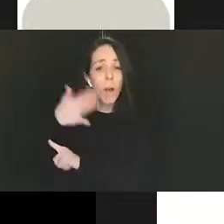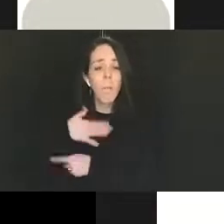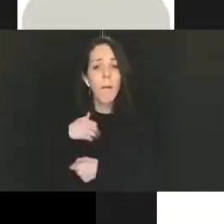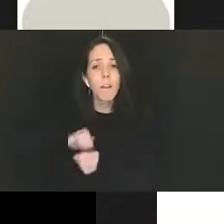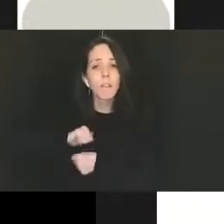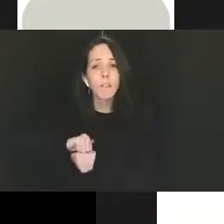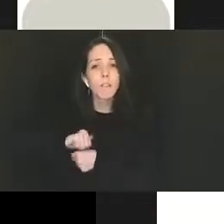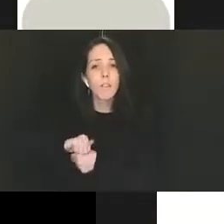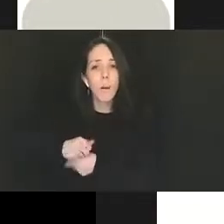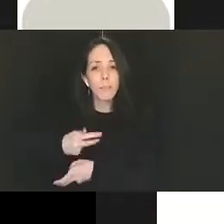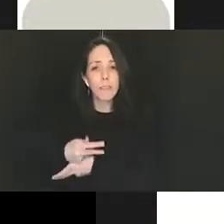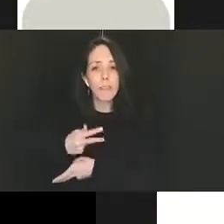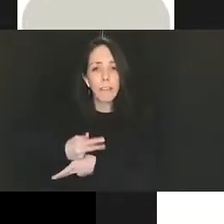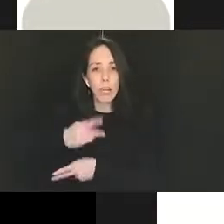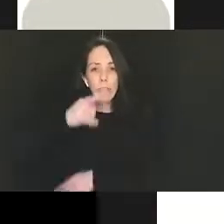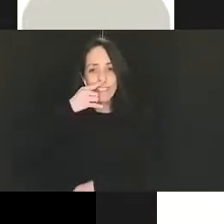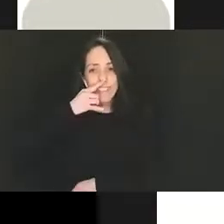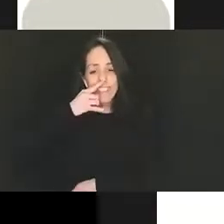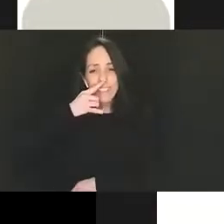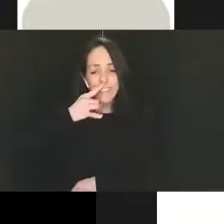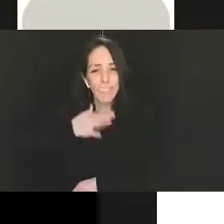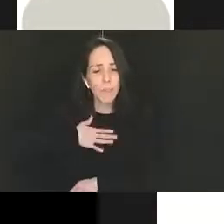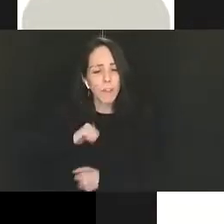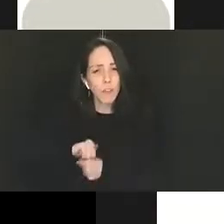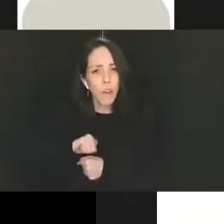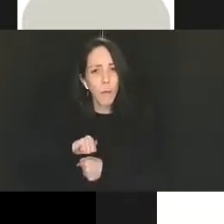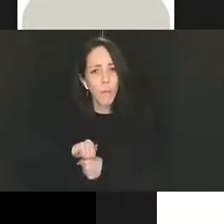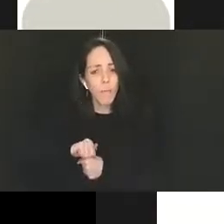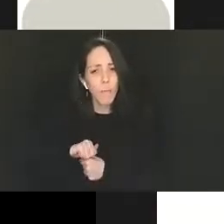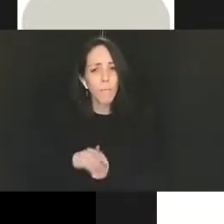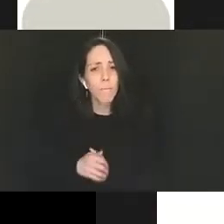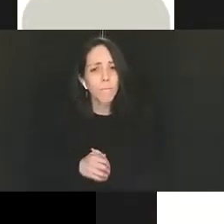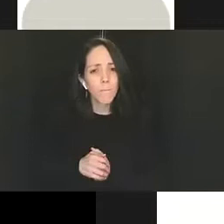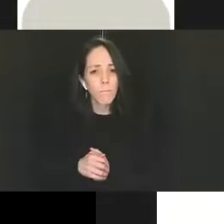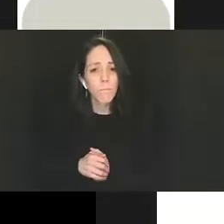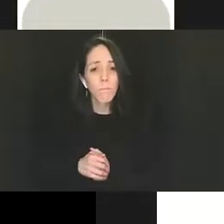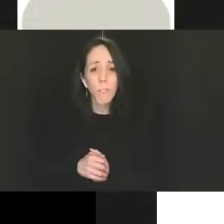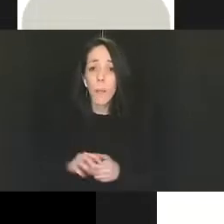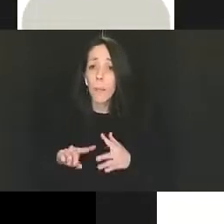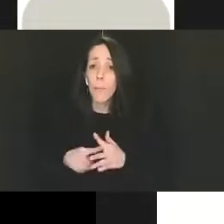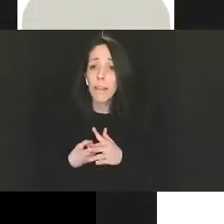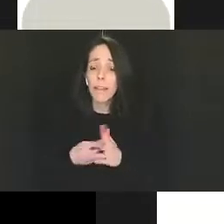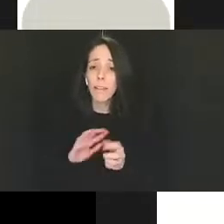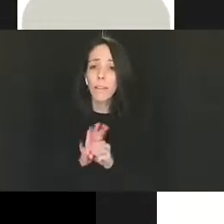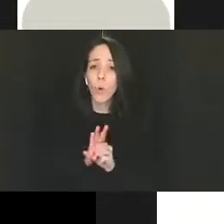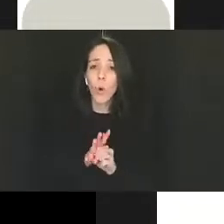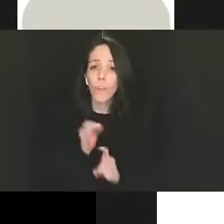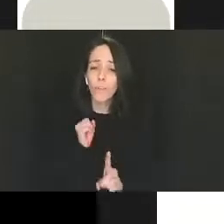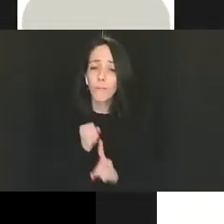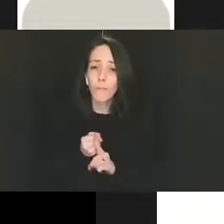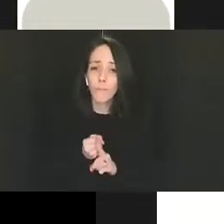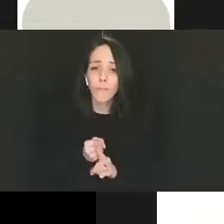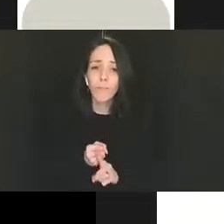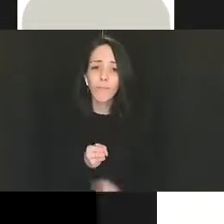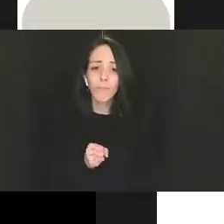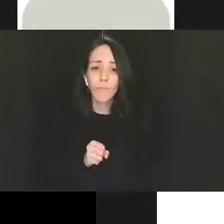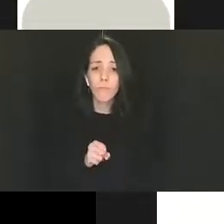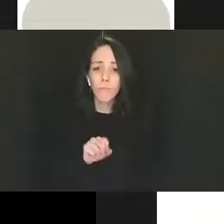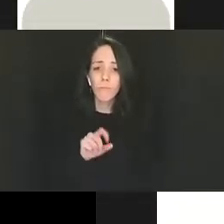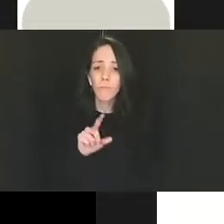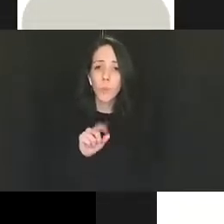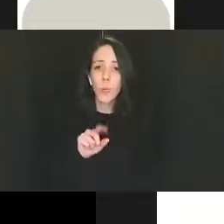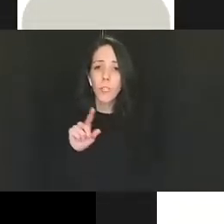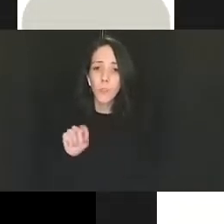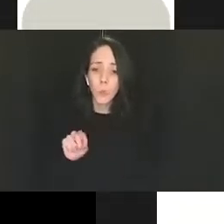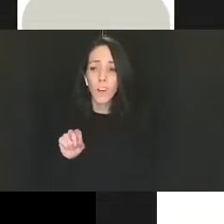provide childcare in a home. I actually, right at the beginning of the pandemic in 2020, was kicked out